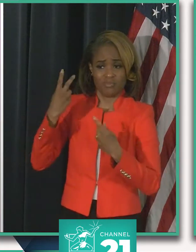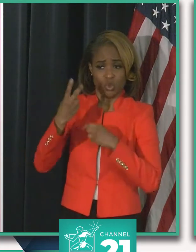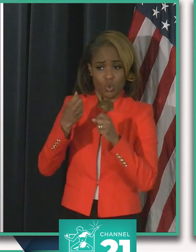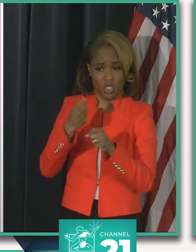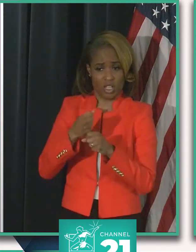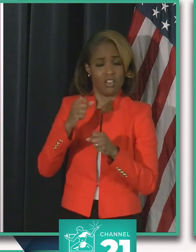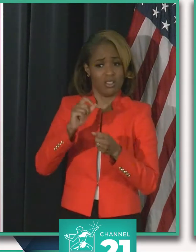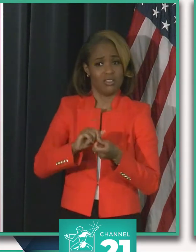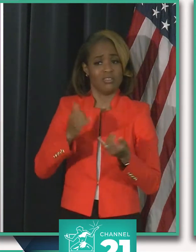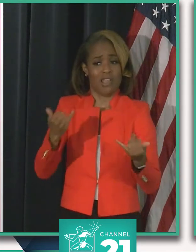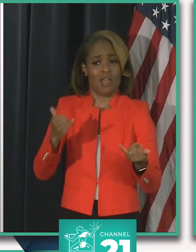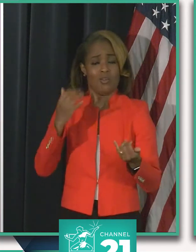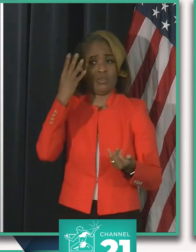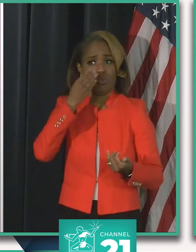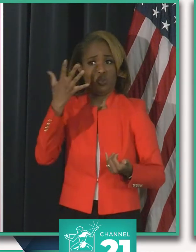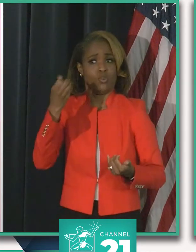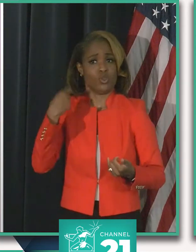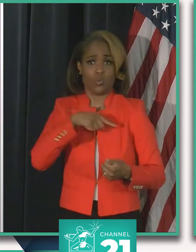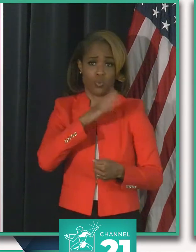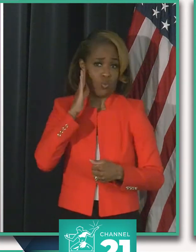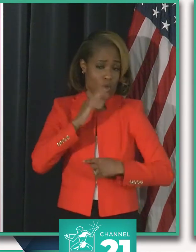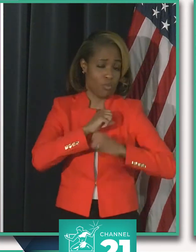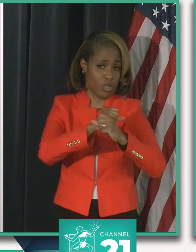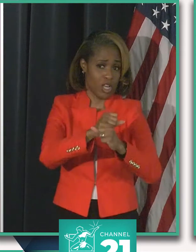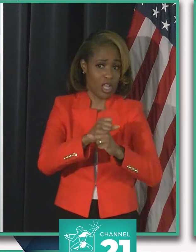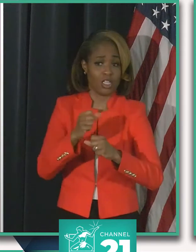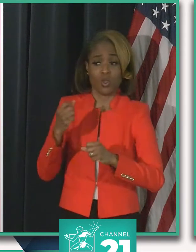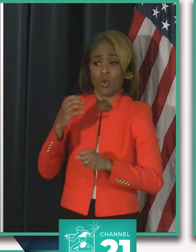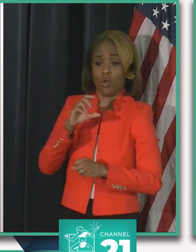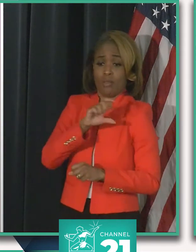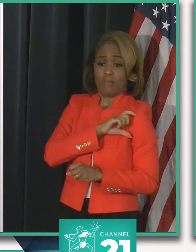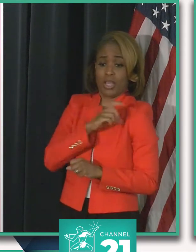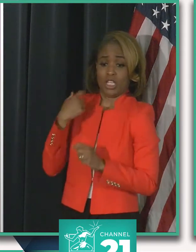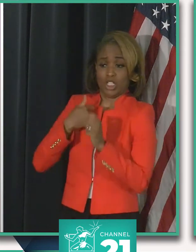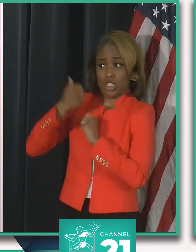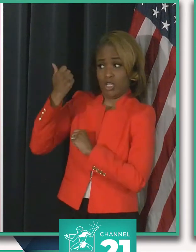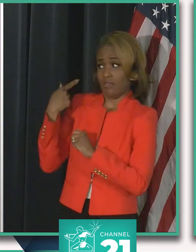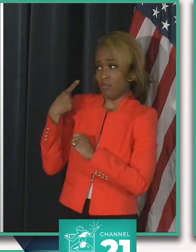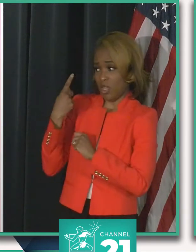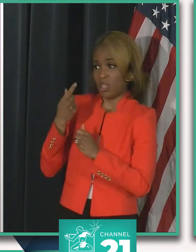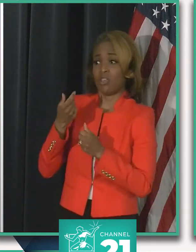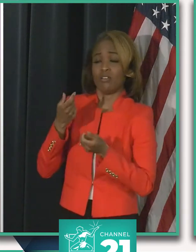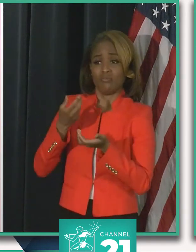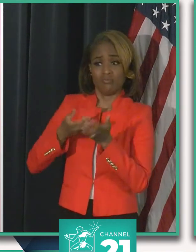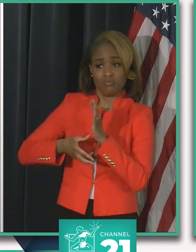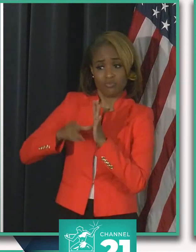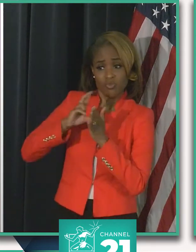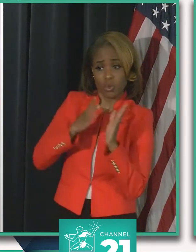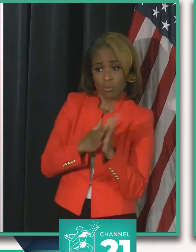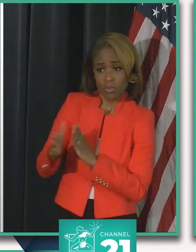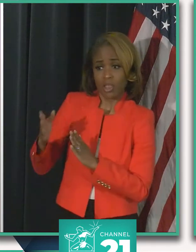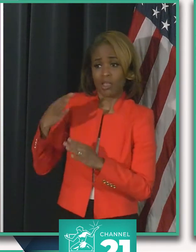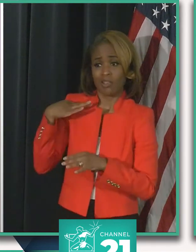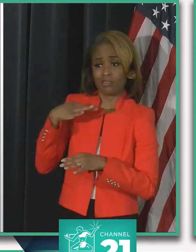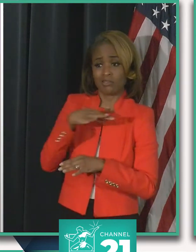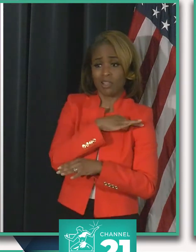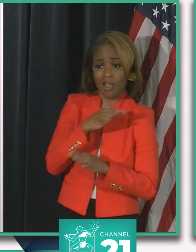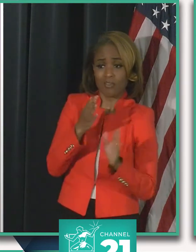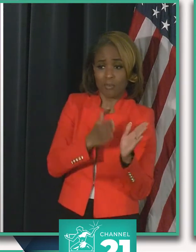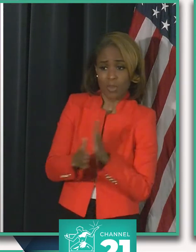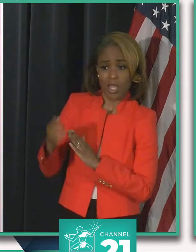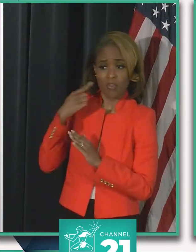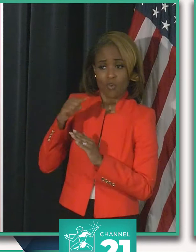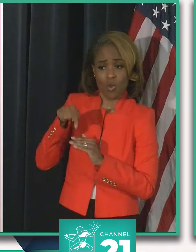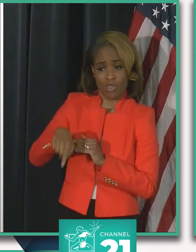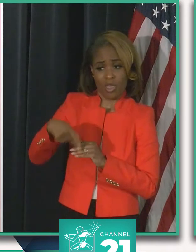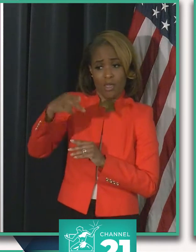we're going to protect it. And so Chief Craig and I have been going over the staffing plans for the park patrols for this summer. You are going to see